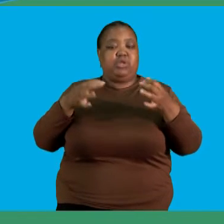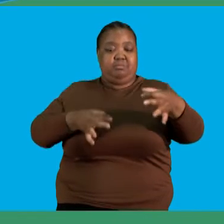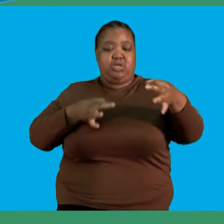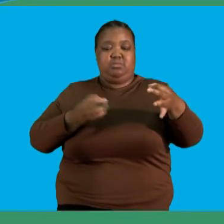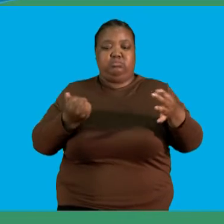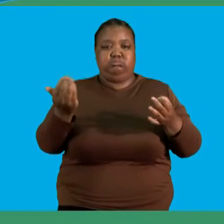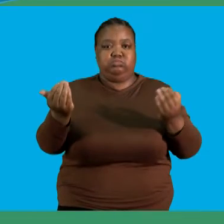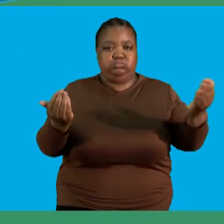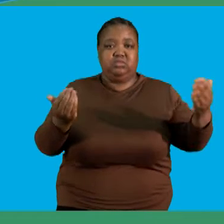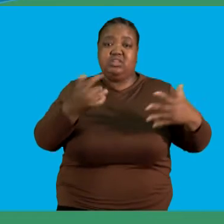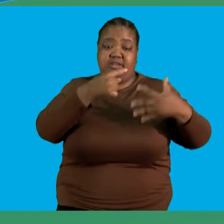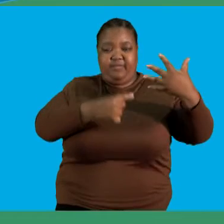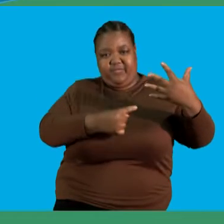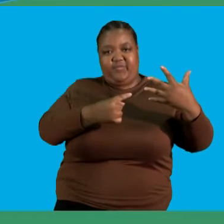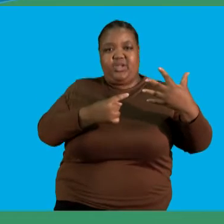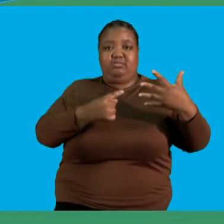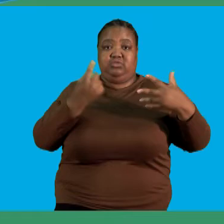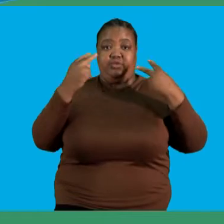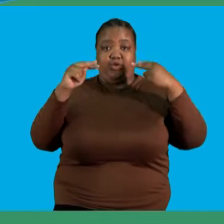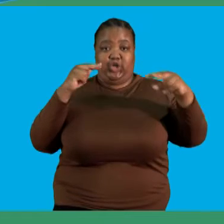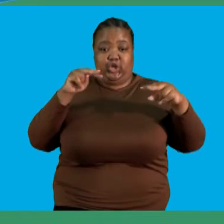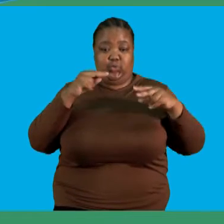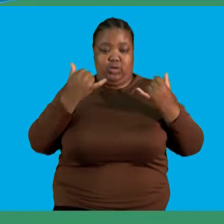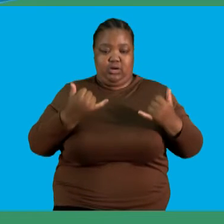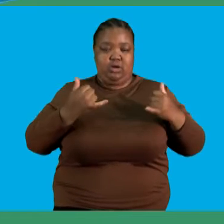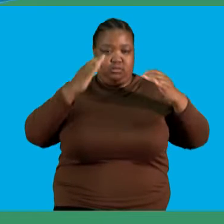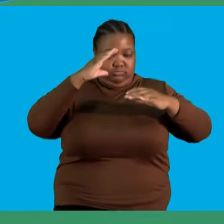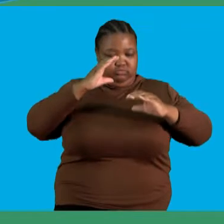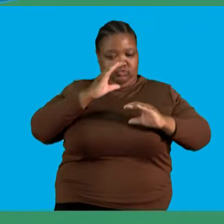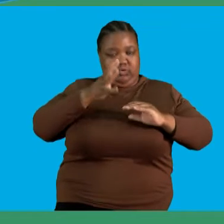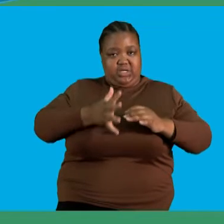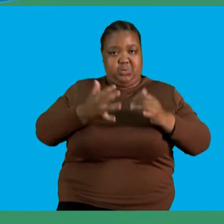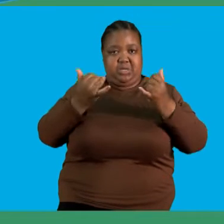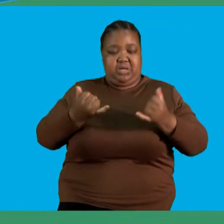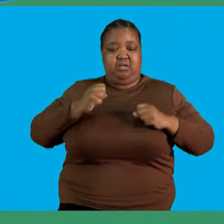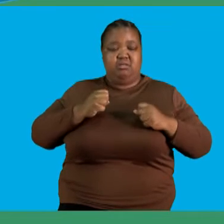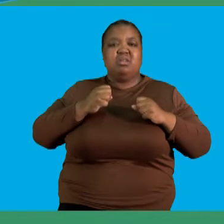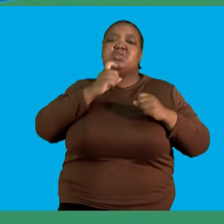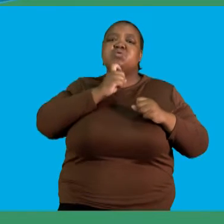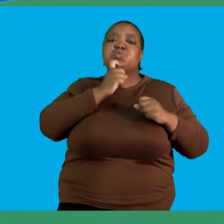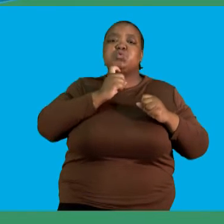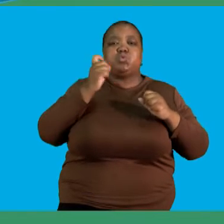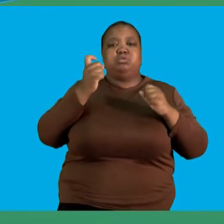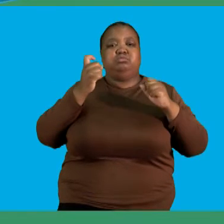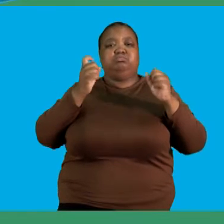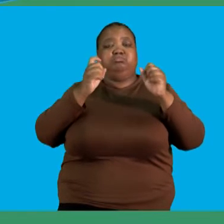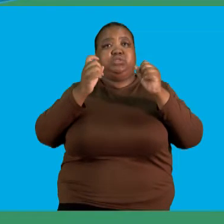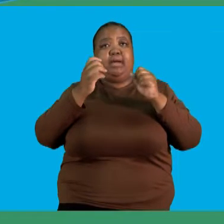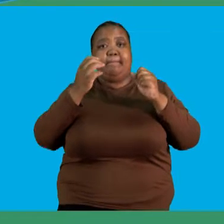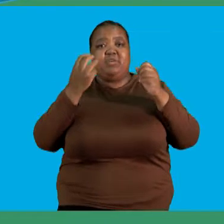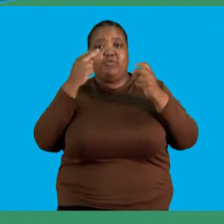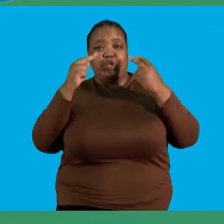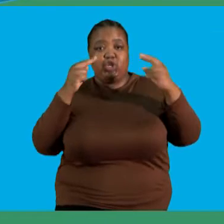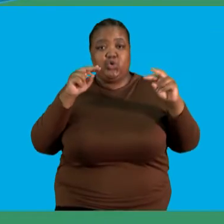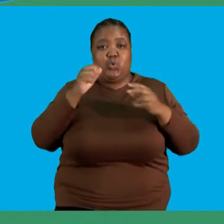handout. So these are the 5 visual aids that we're going to look into. And the focus here would be the impact of using